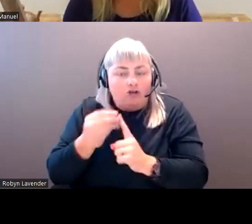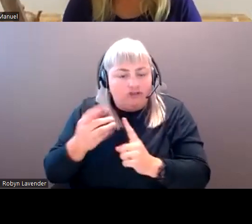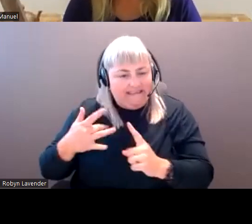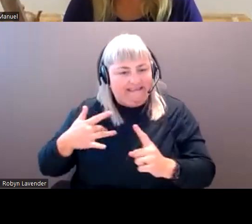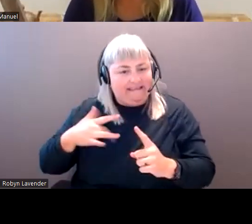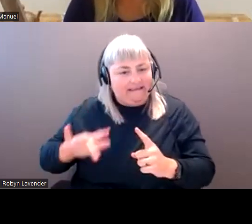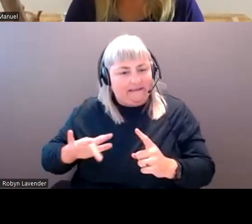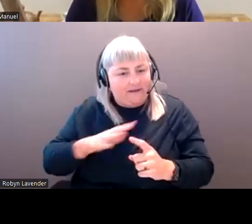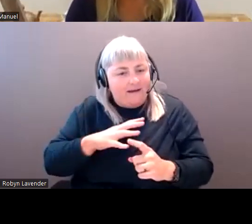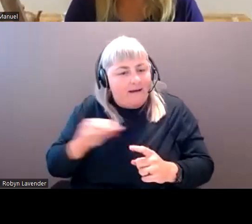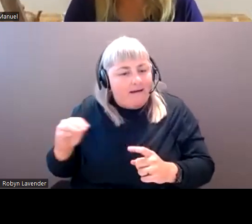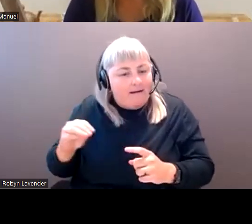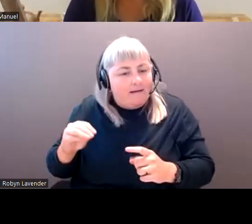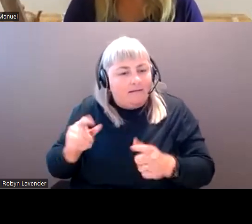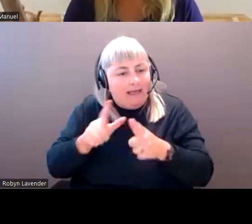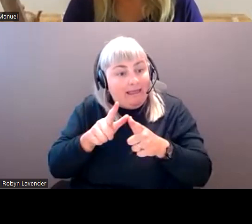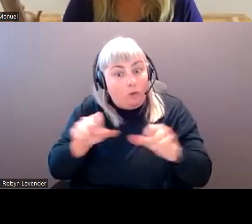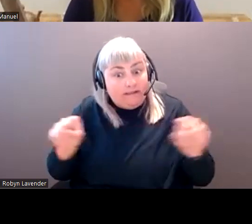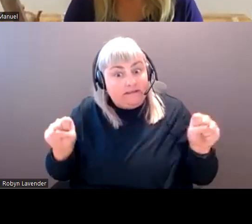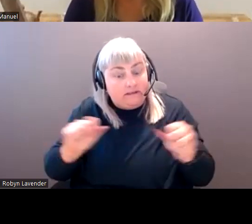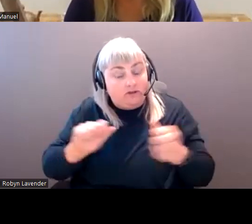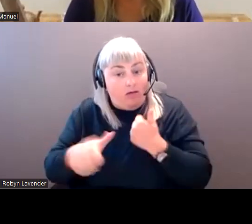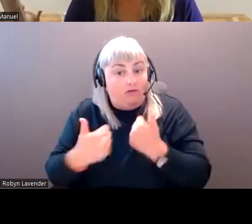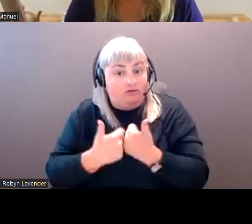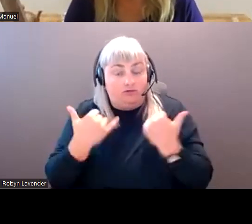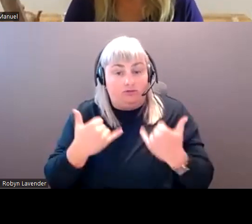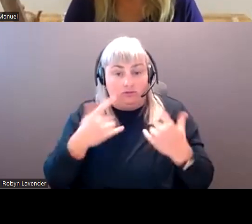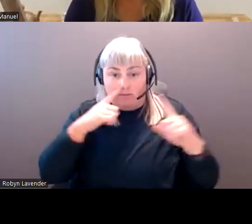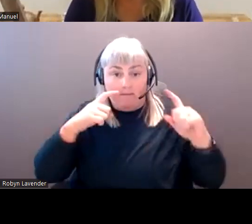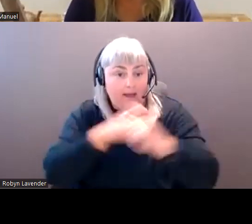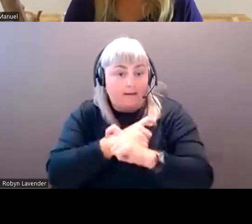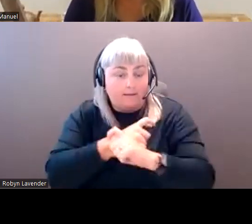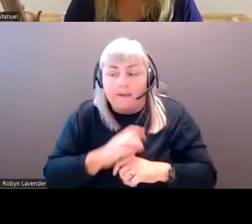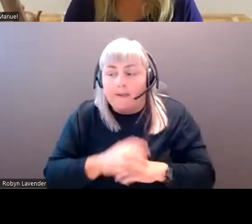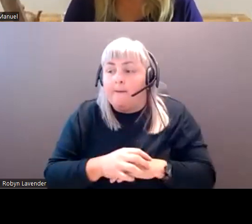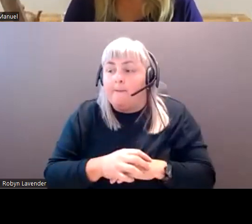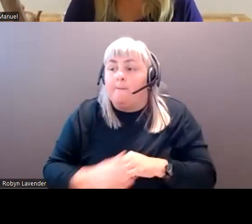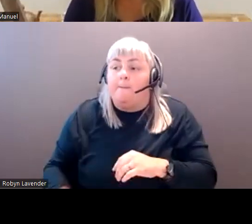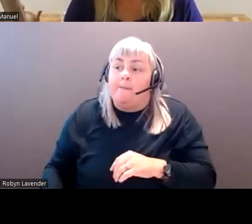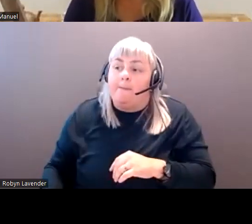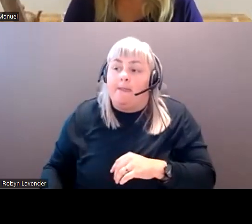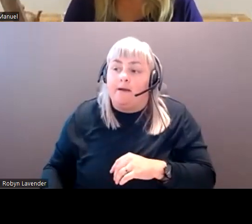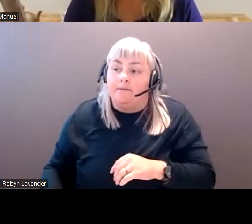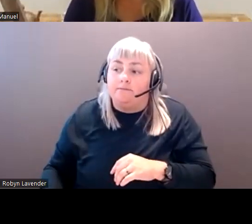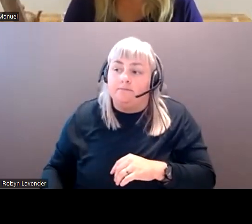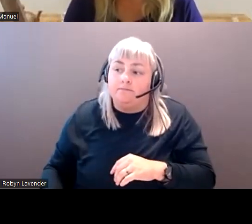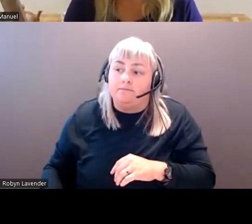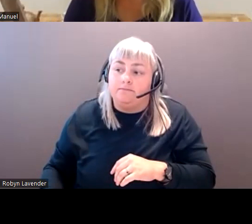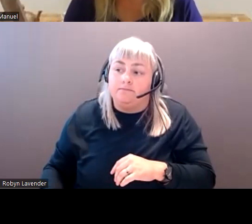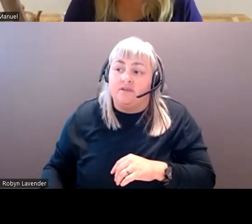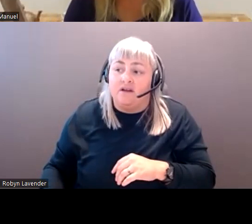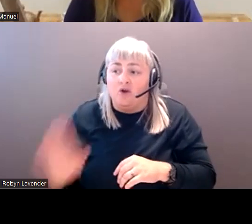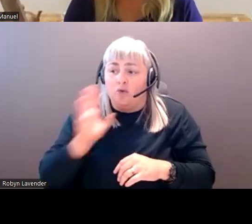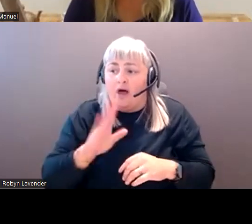linguistic challenges that people may be facing. So it is going to be a good hour together. I'm really